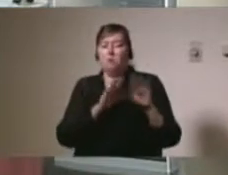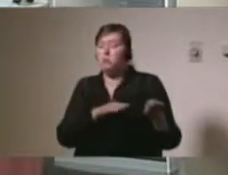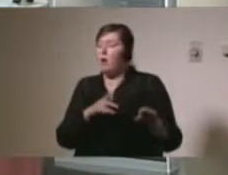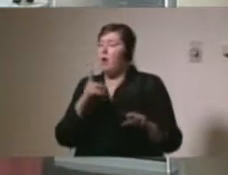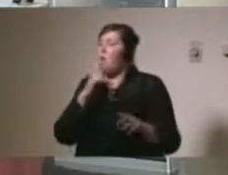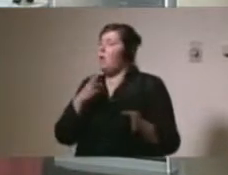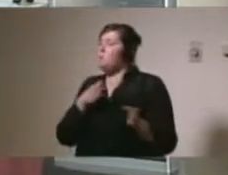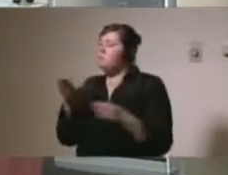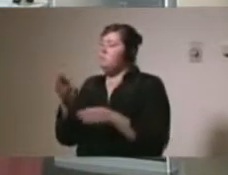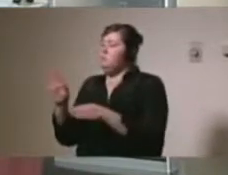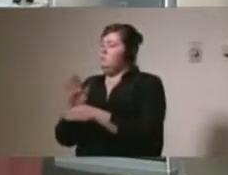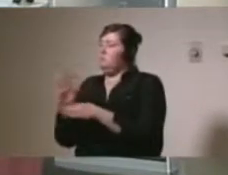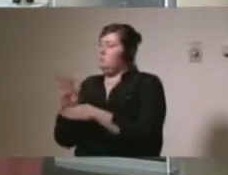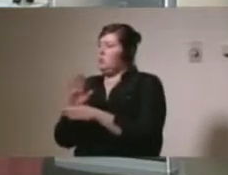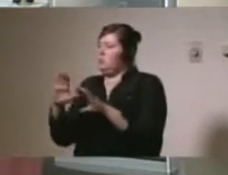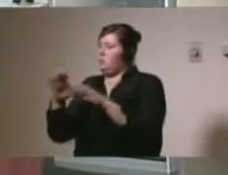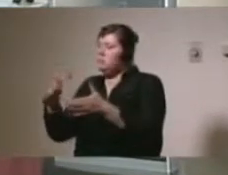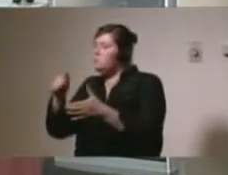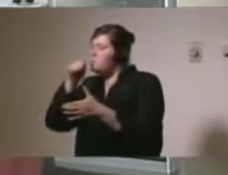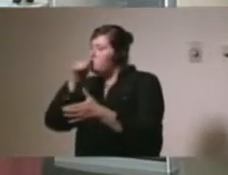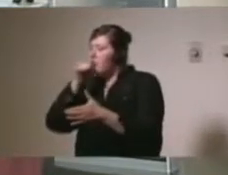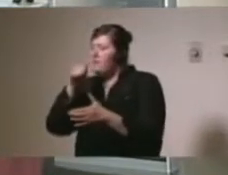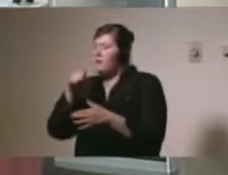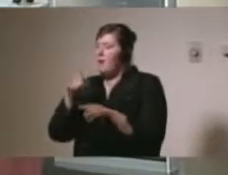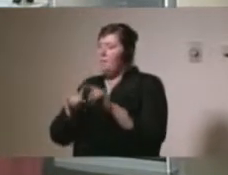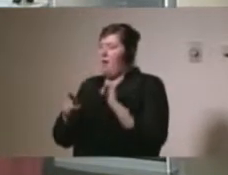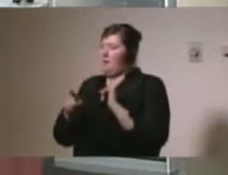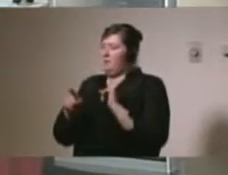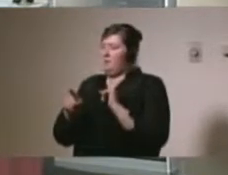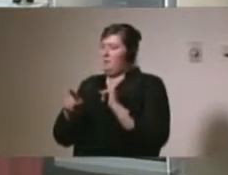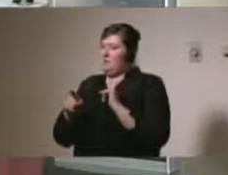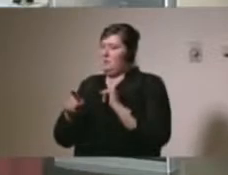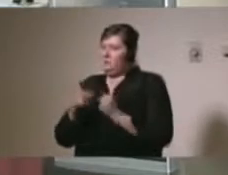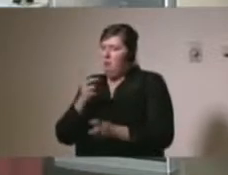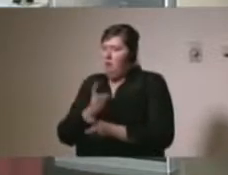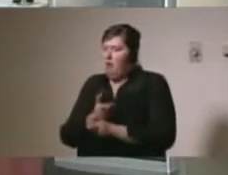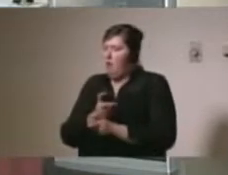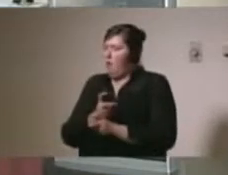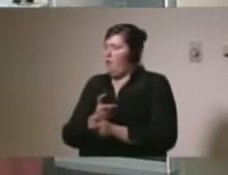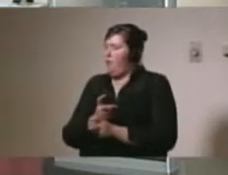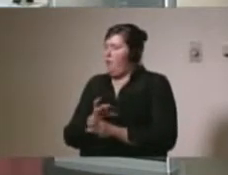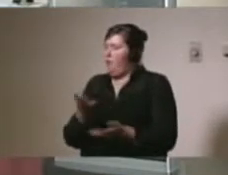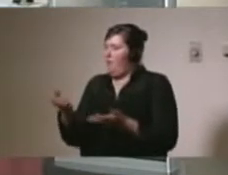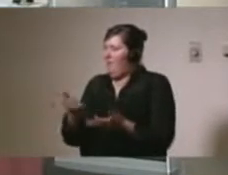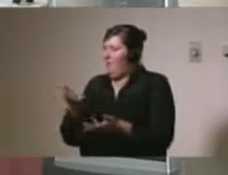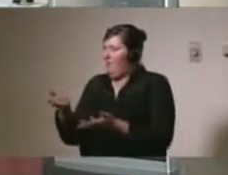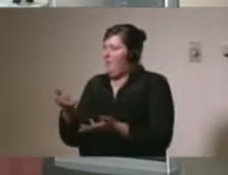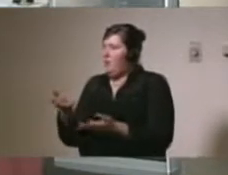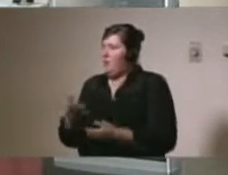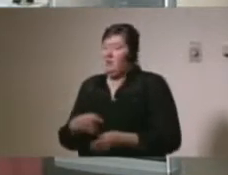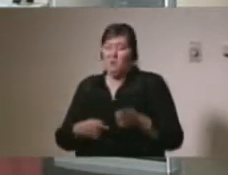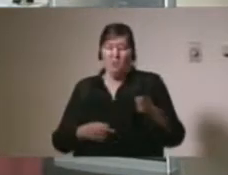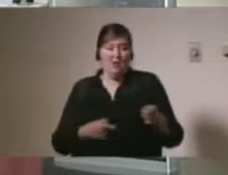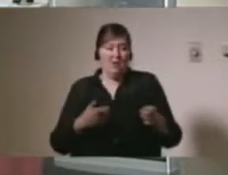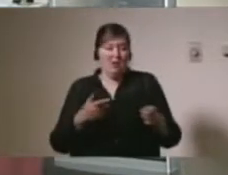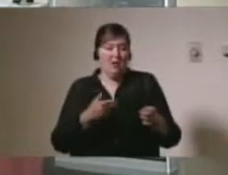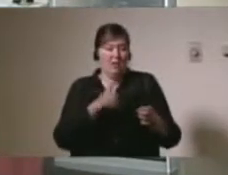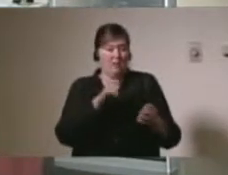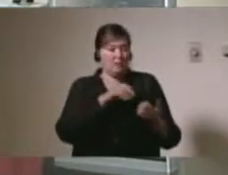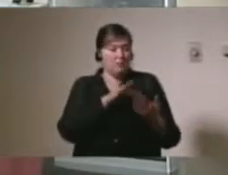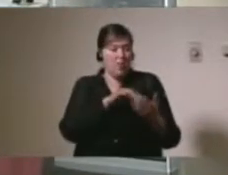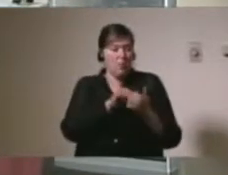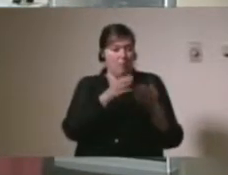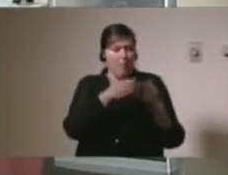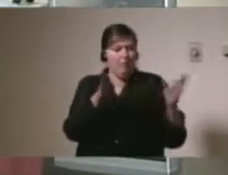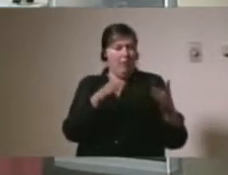but it's going to be much harder. There is the psychological pressure, and there is the fact that you have to deal with the public. How